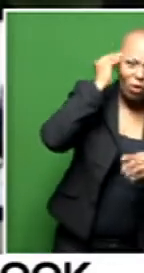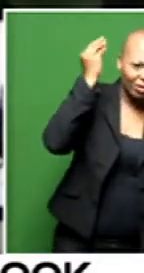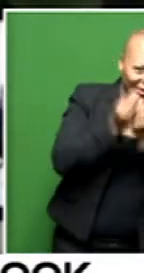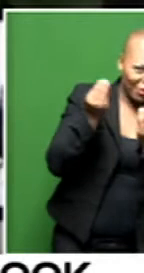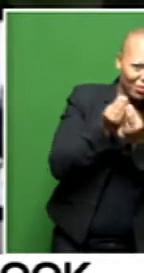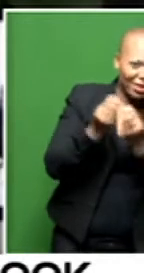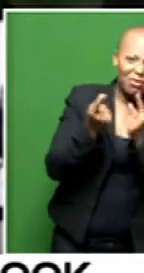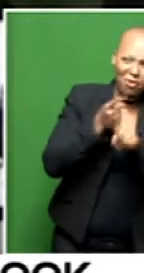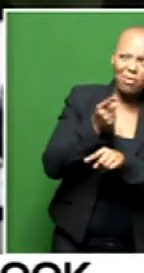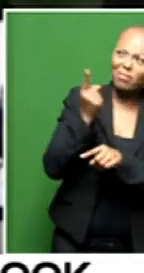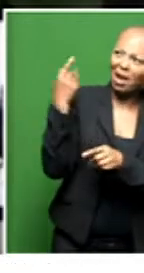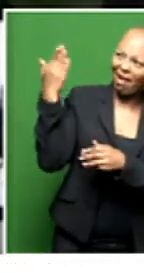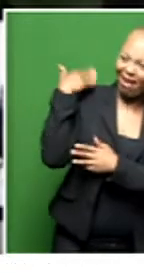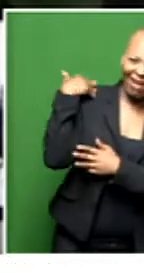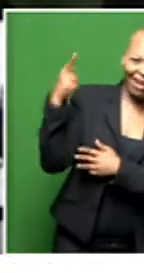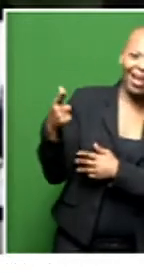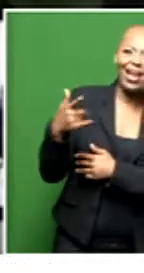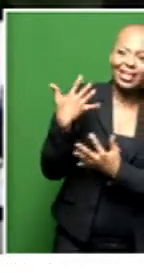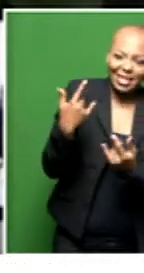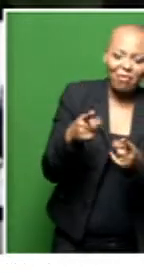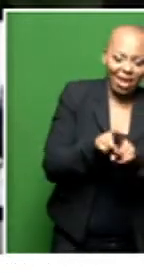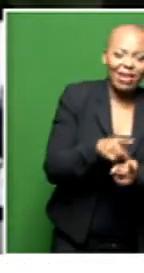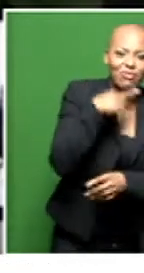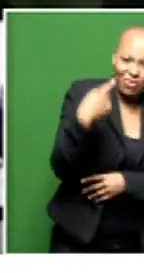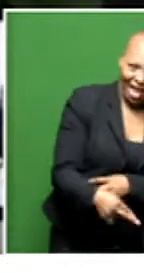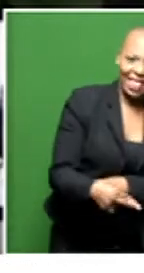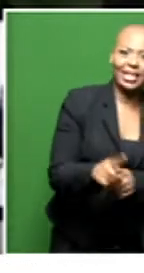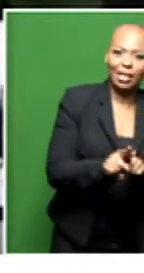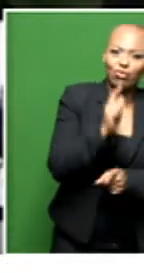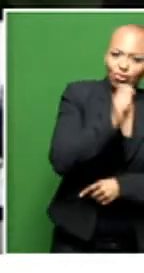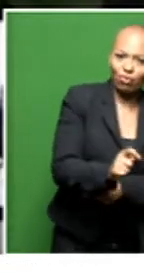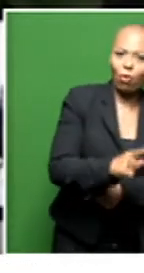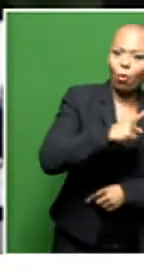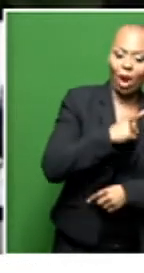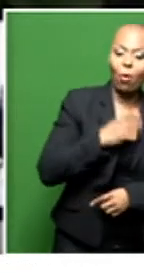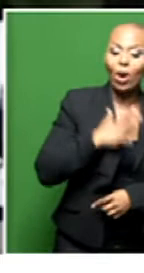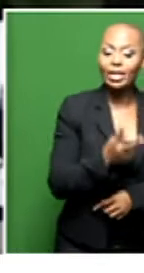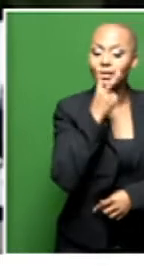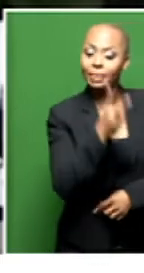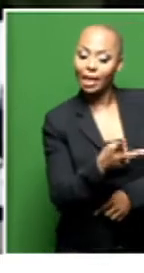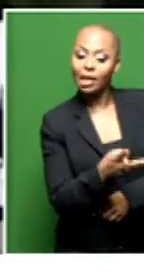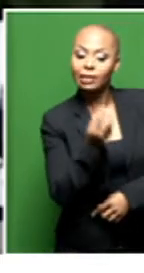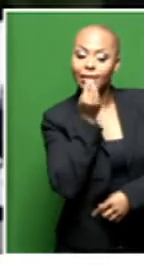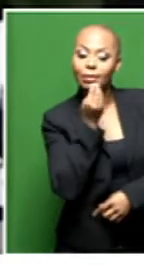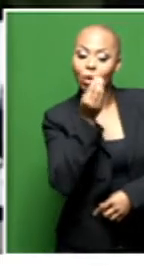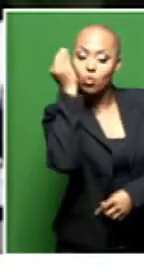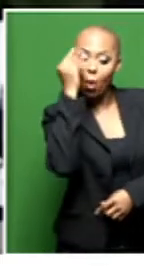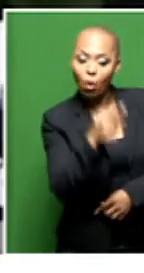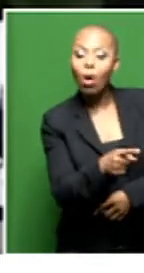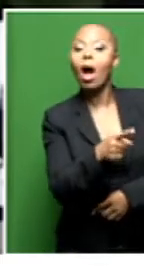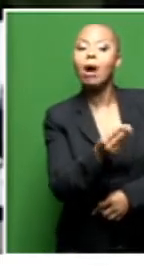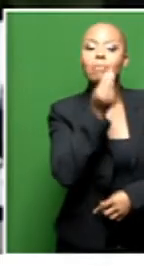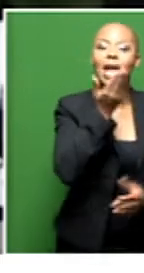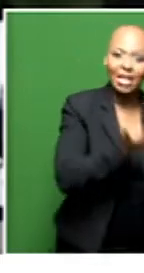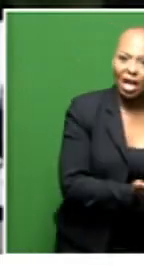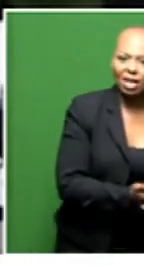honest, real, and true. We don't want to eat something we're not sure what it is, you know. And there's comfort in those things that we trust and things that we know. The comfort